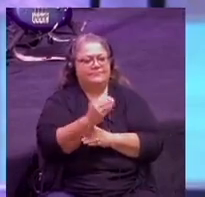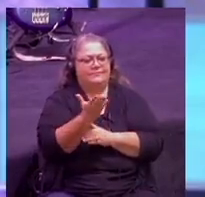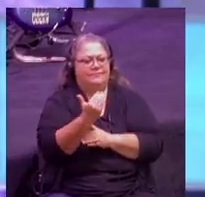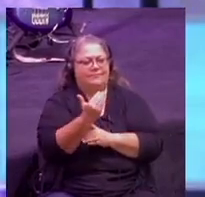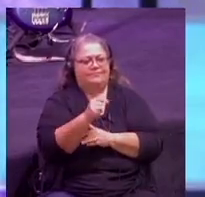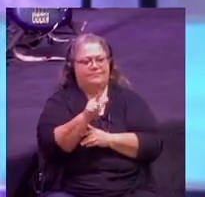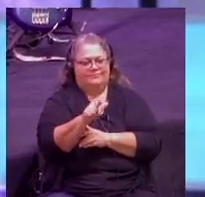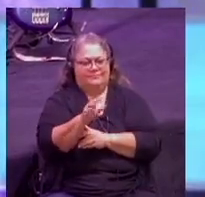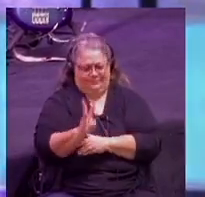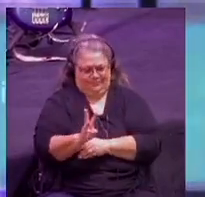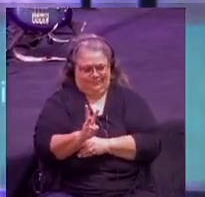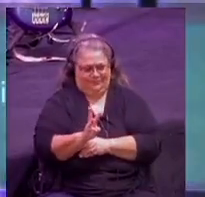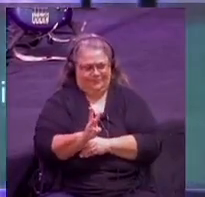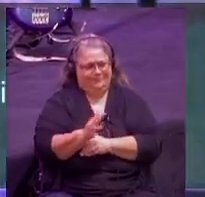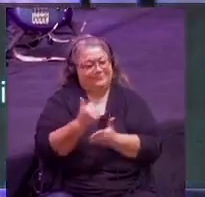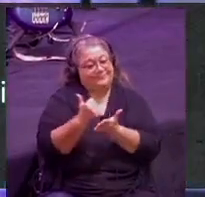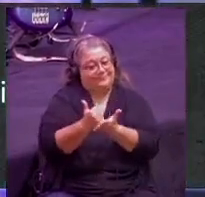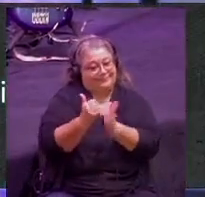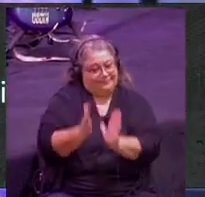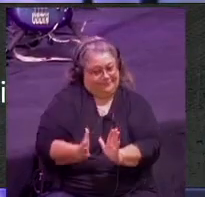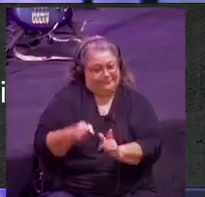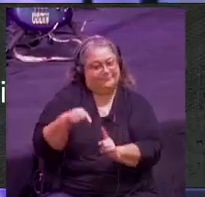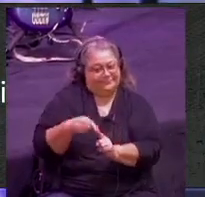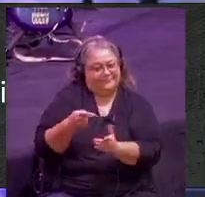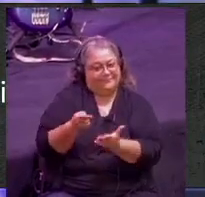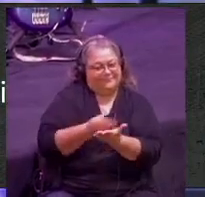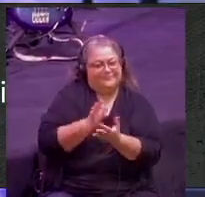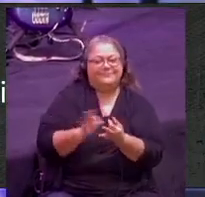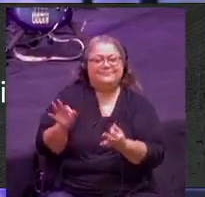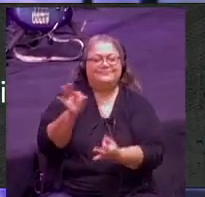the Helper, speaking of the Holy Spirit,